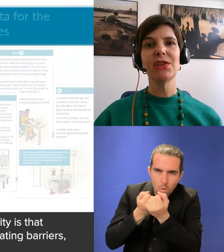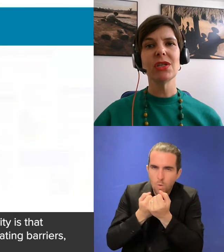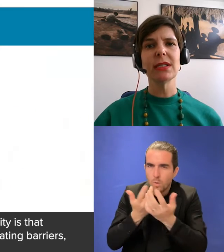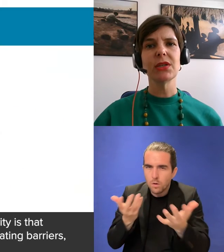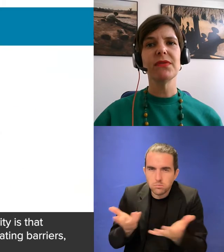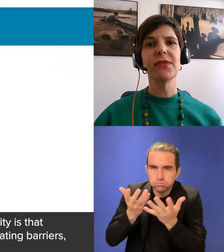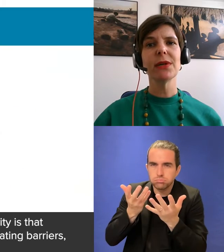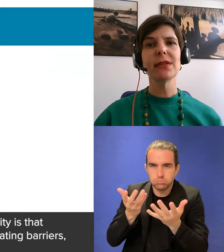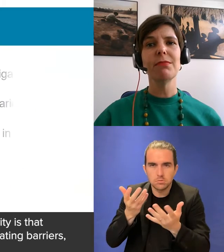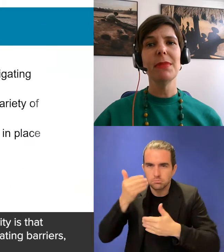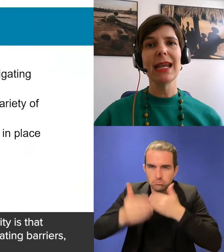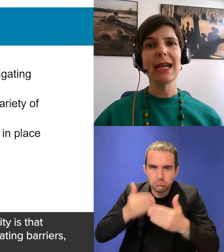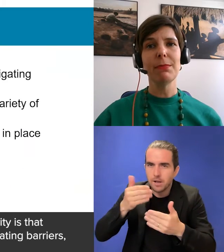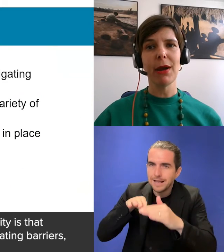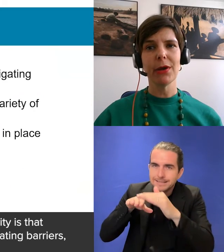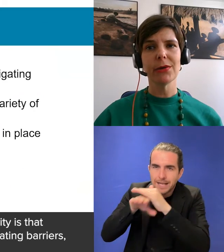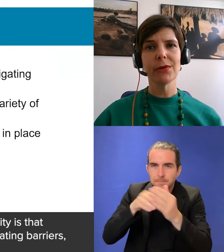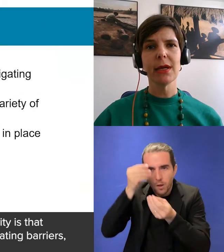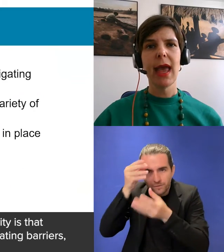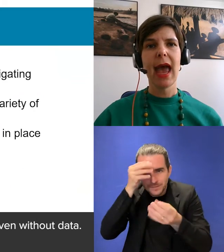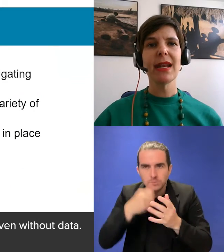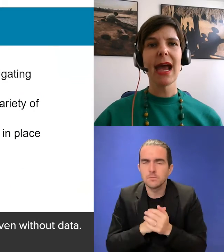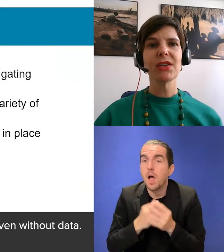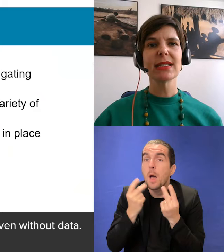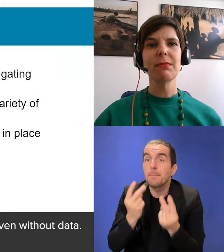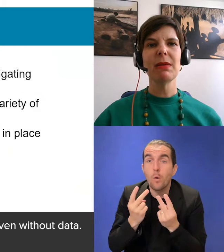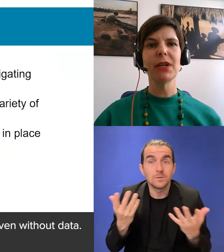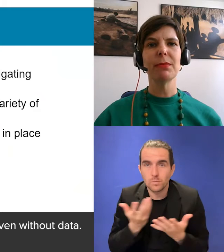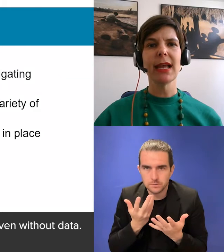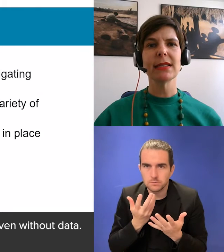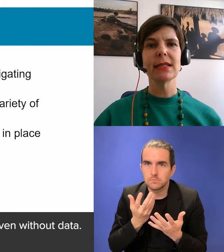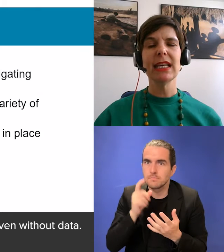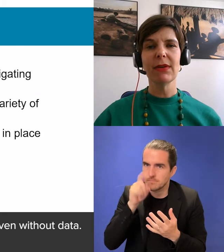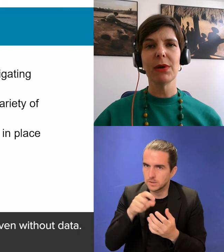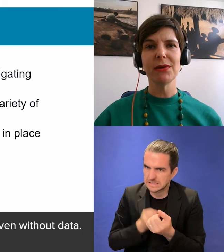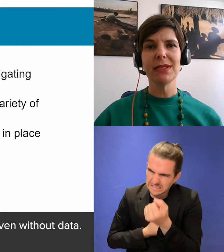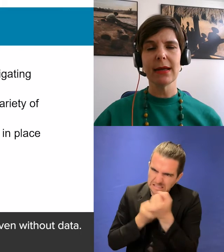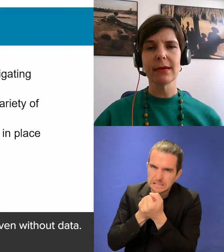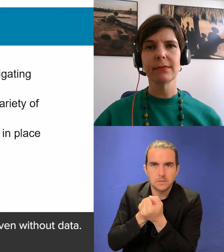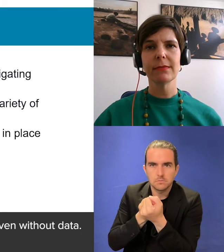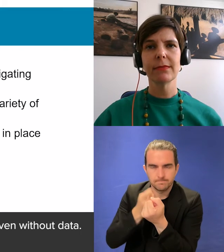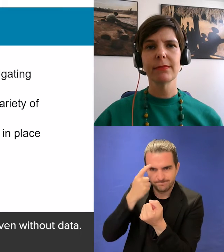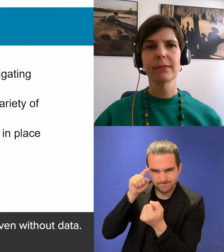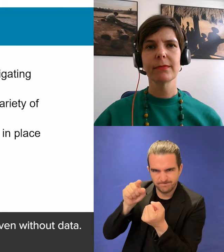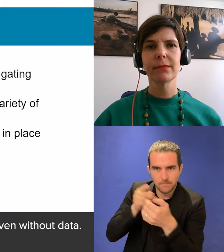that interventions should focus on mitigating barriers and that actions can be put in place even without